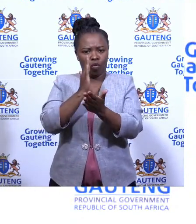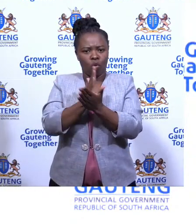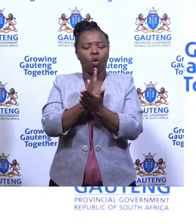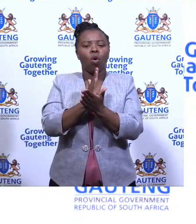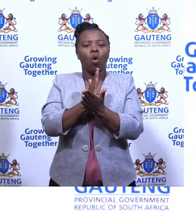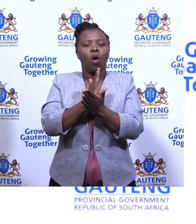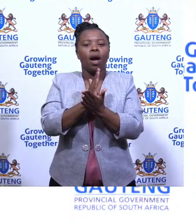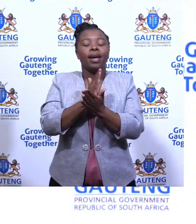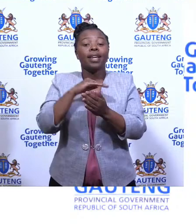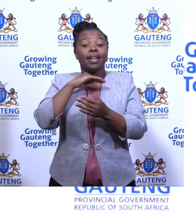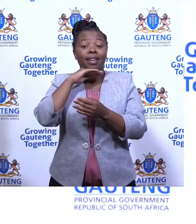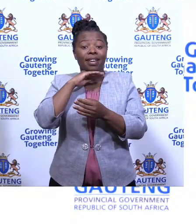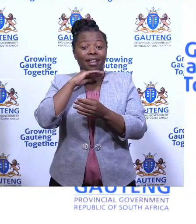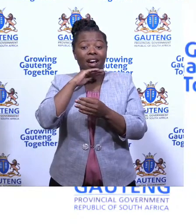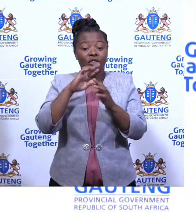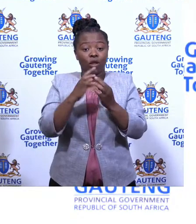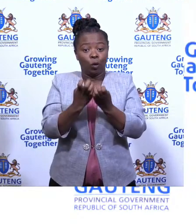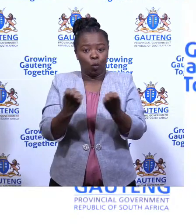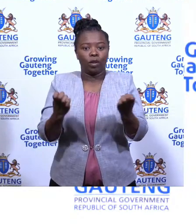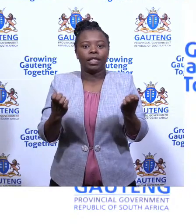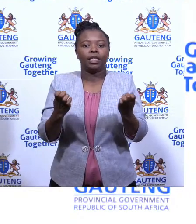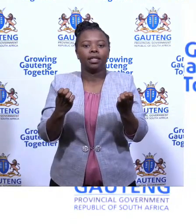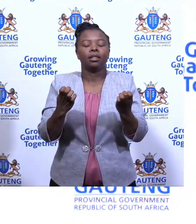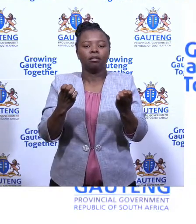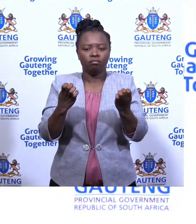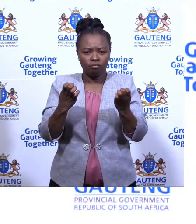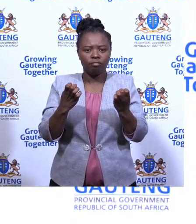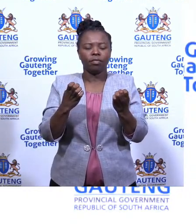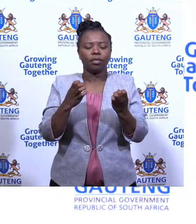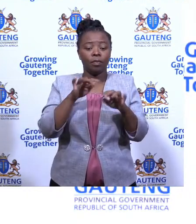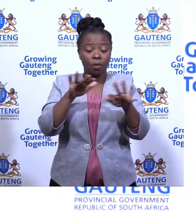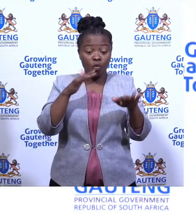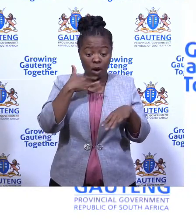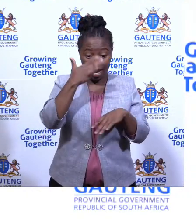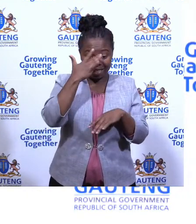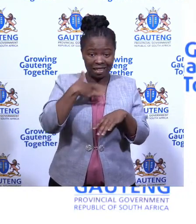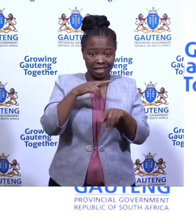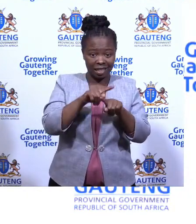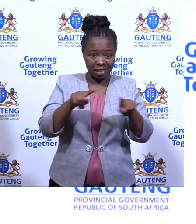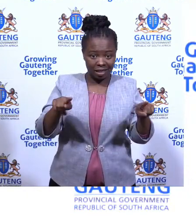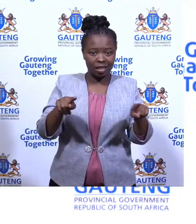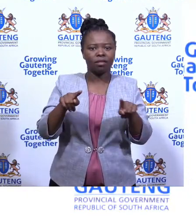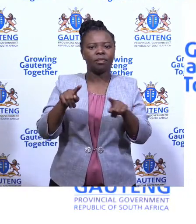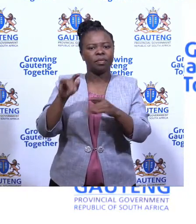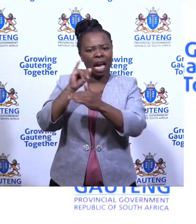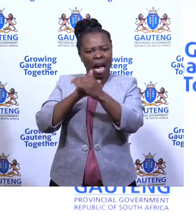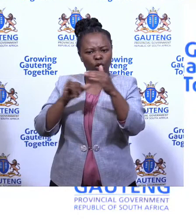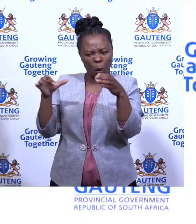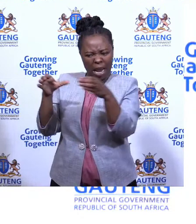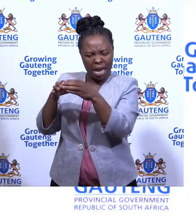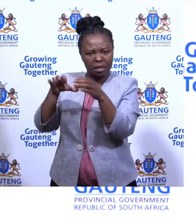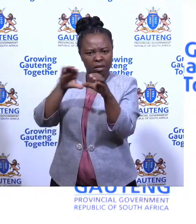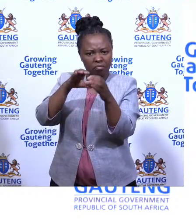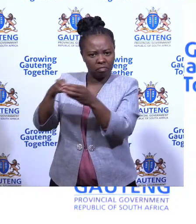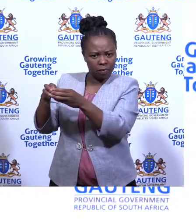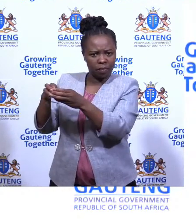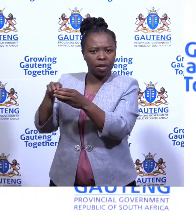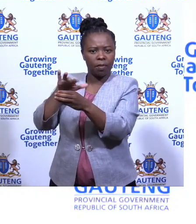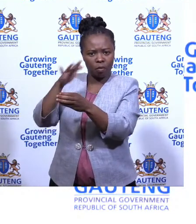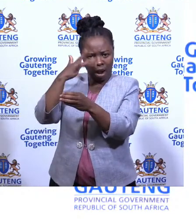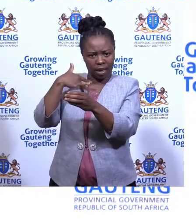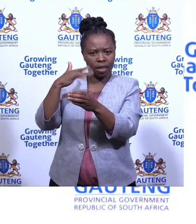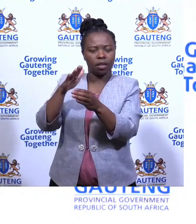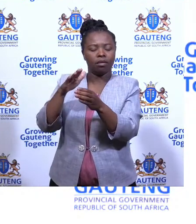capacity to provide for those who are sick, but also isolating and quarantining those who